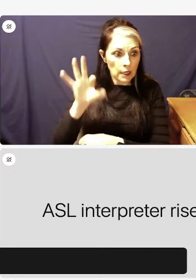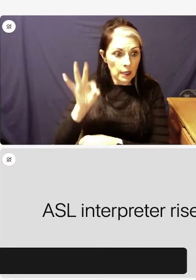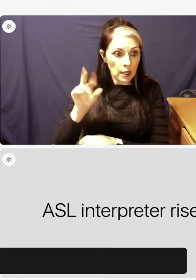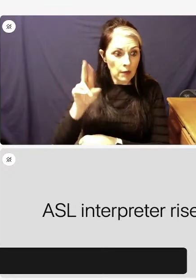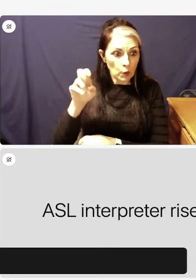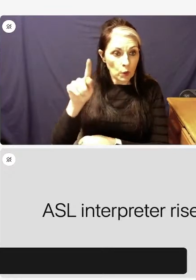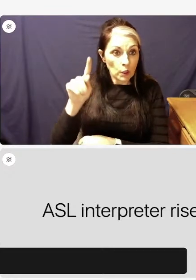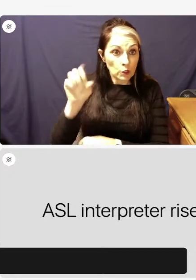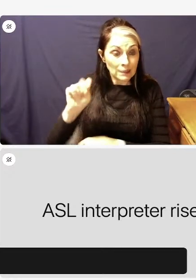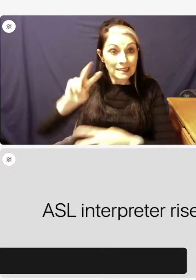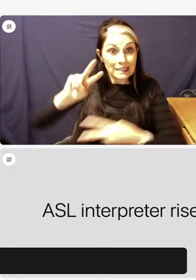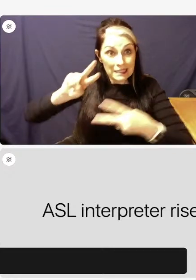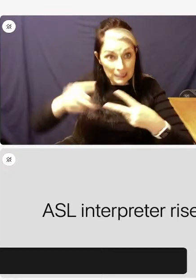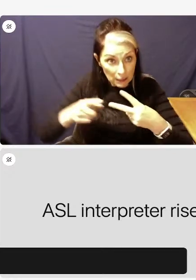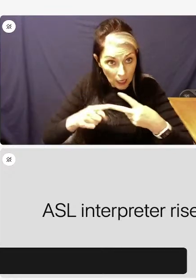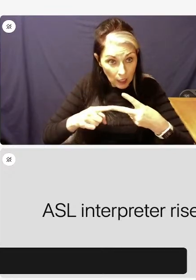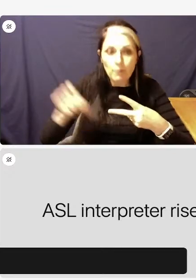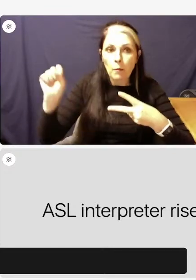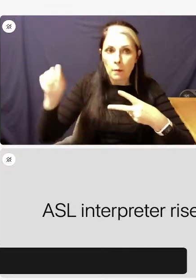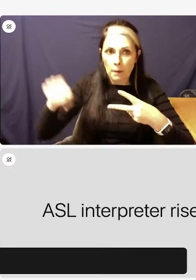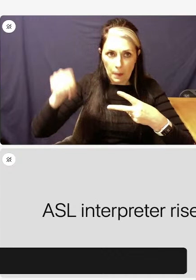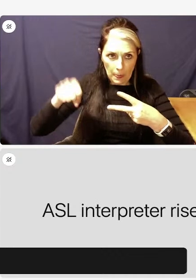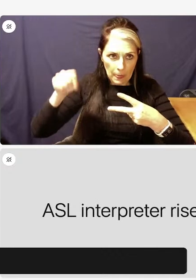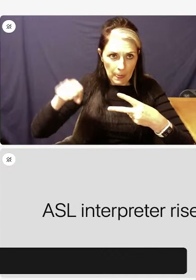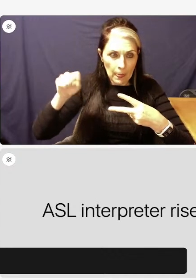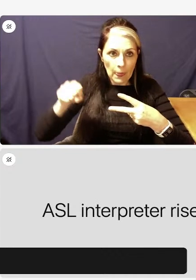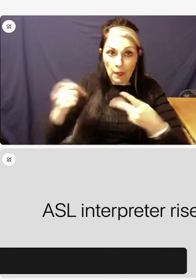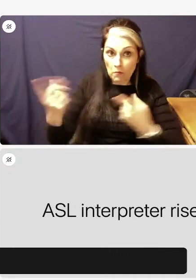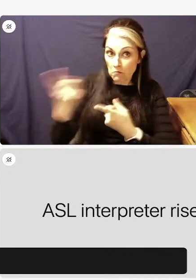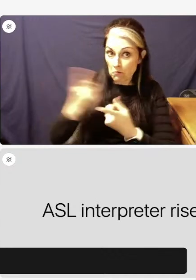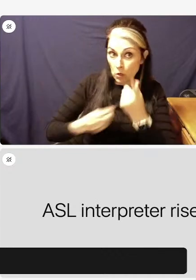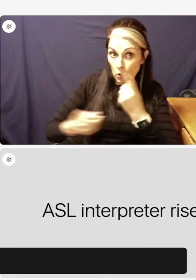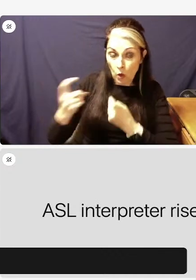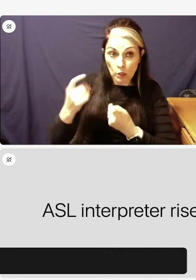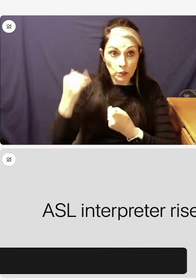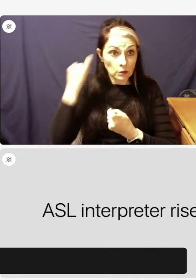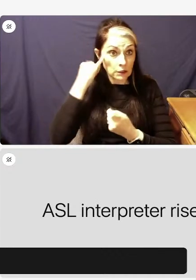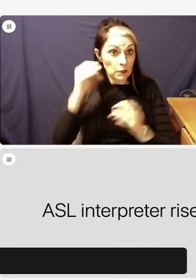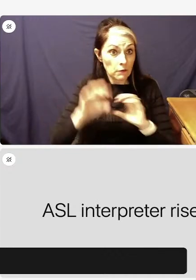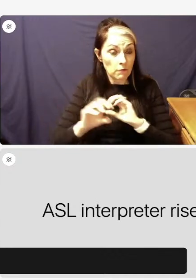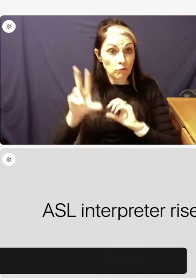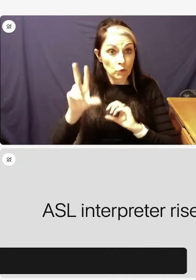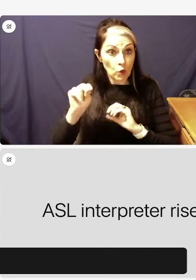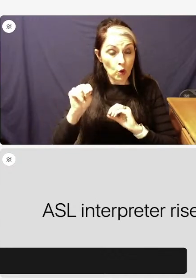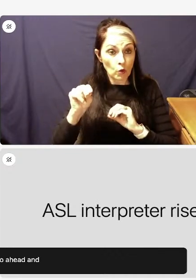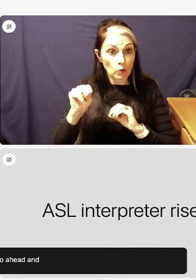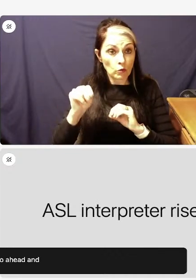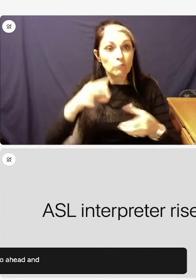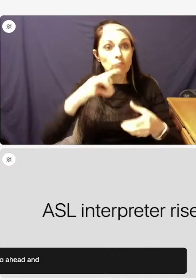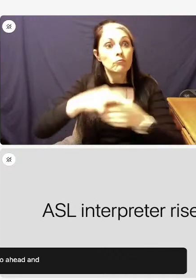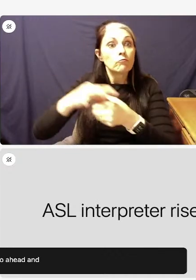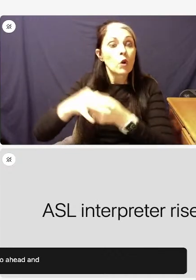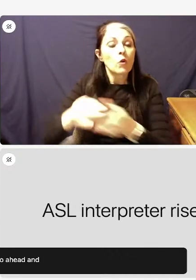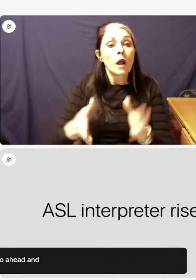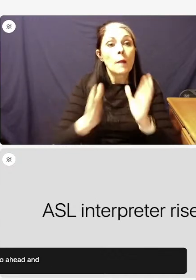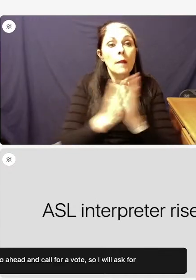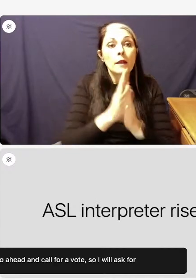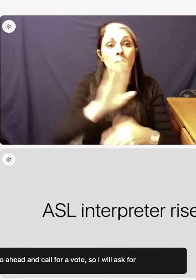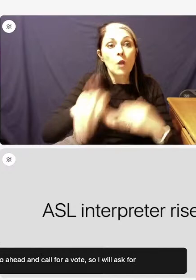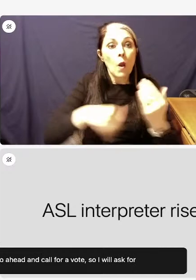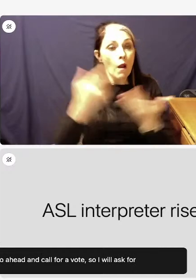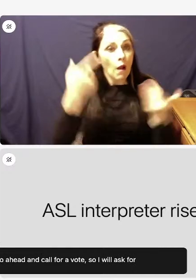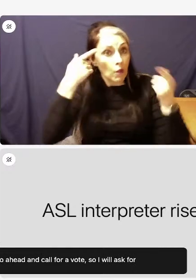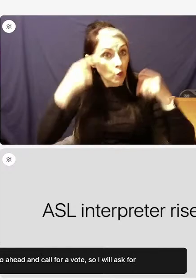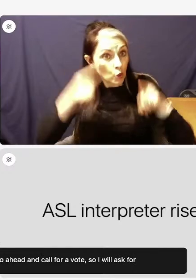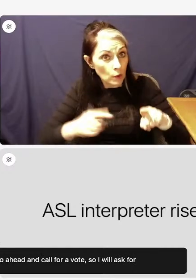second that motion all right any other questions if not we will go ahead and call for a vote so i will ask all those in favor